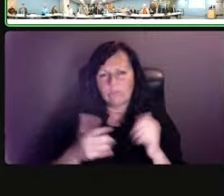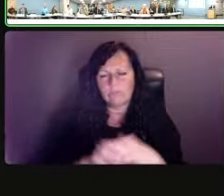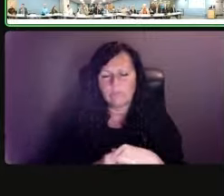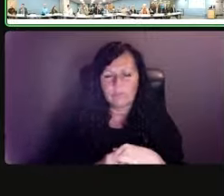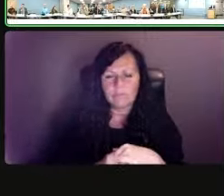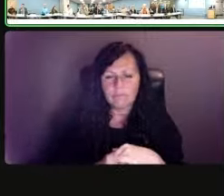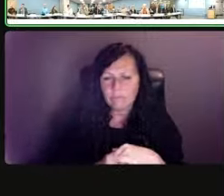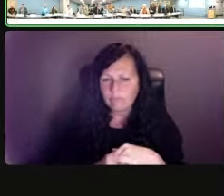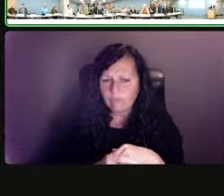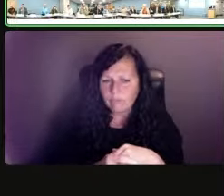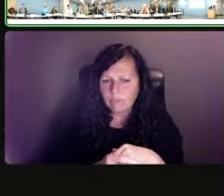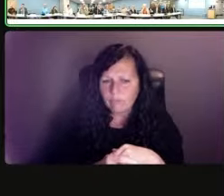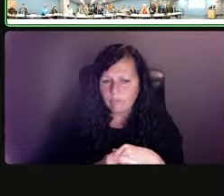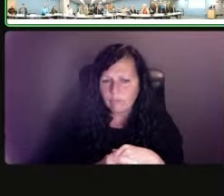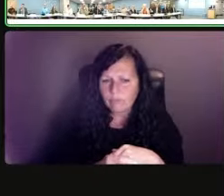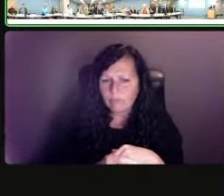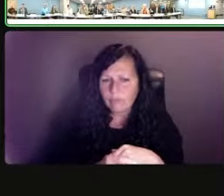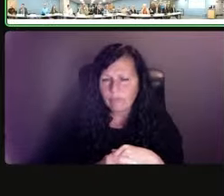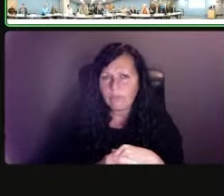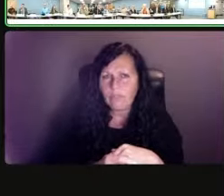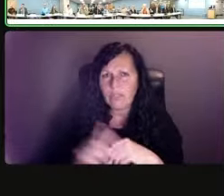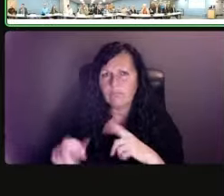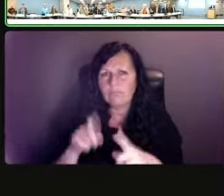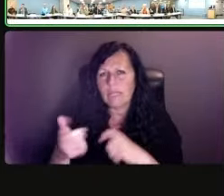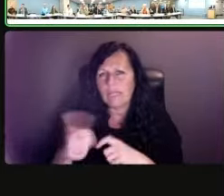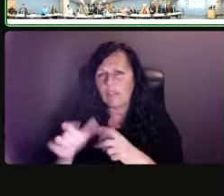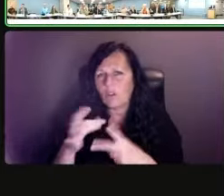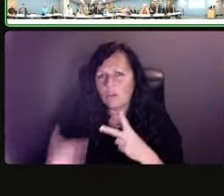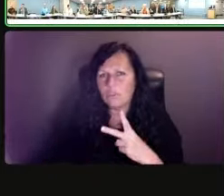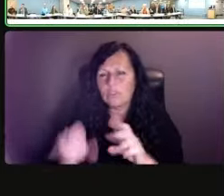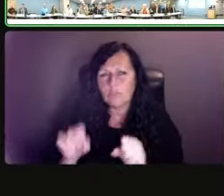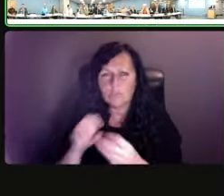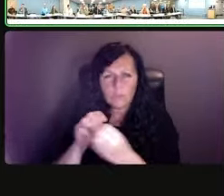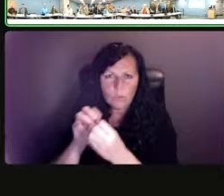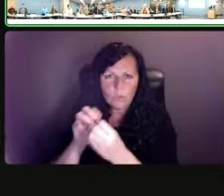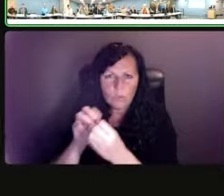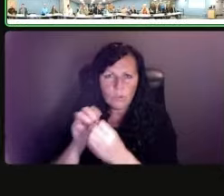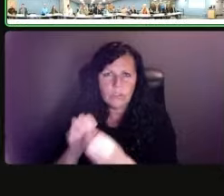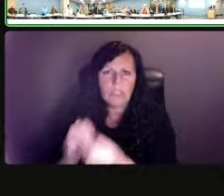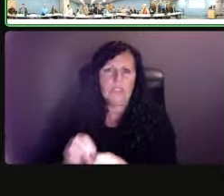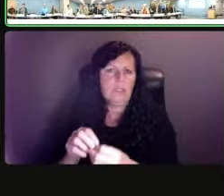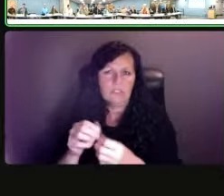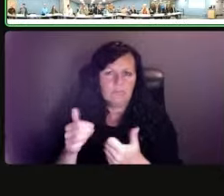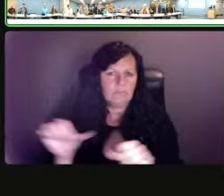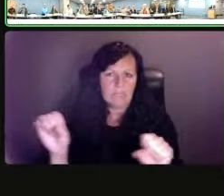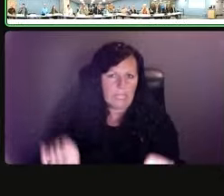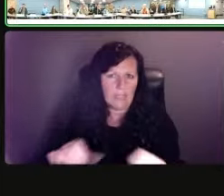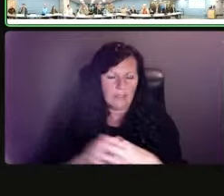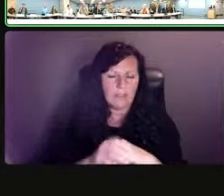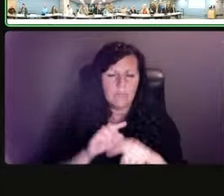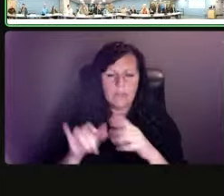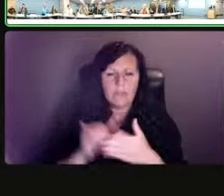In terms of, is there any option to negotiate down from that? But that's what the language